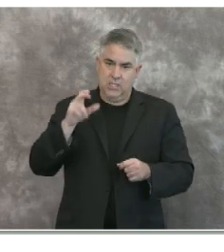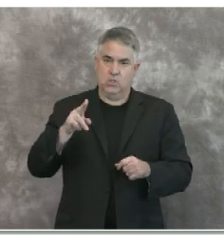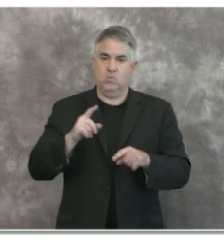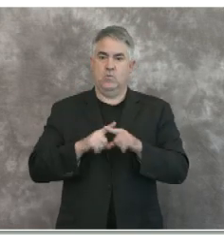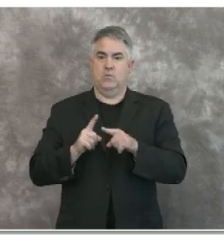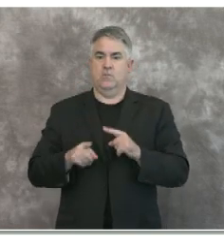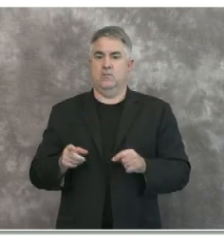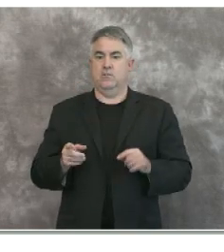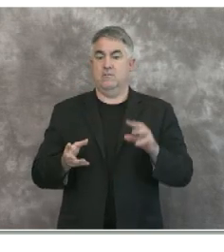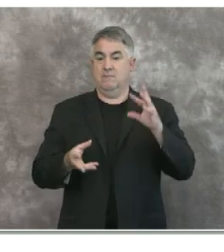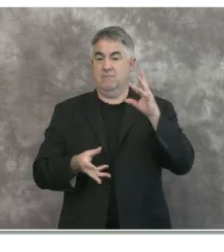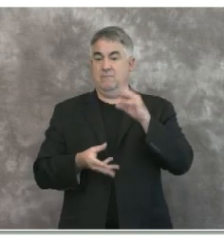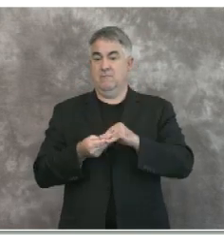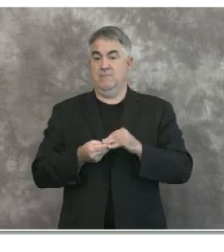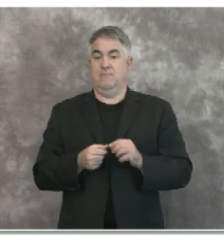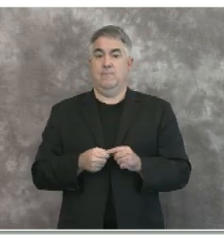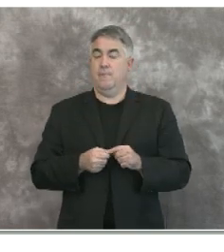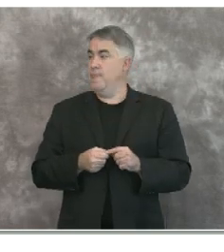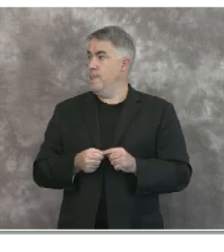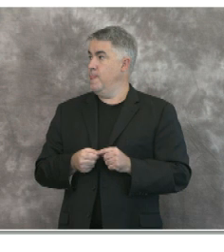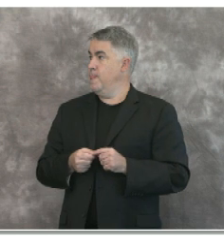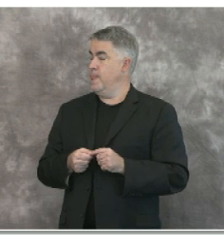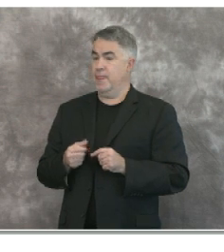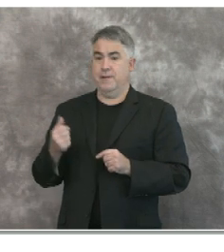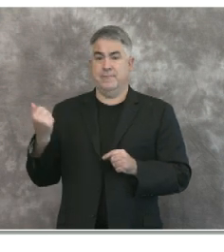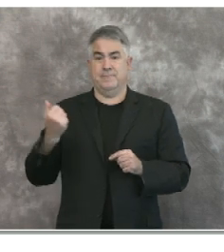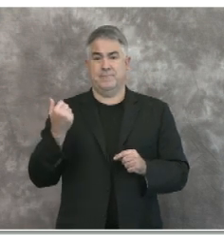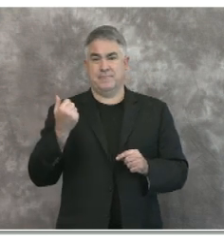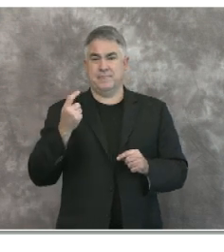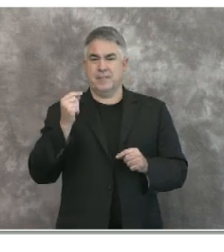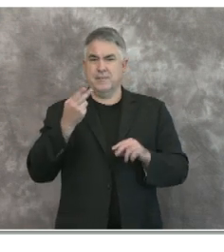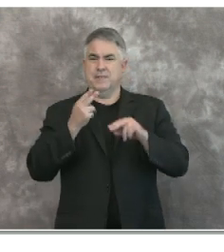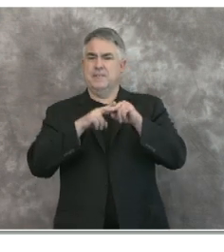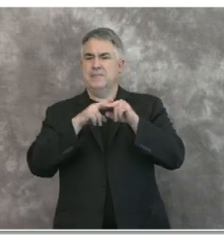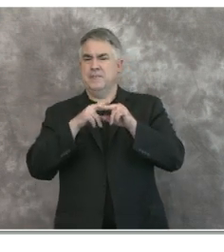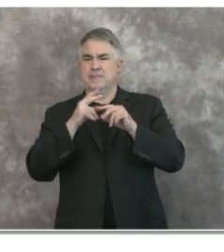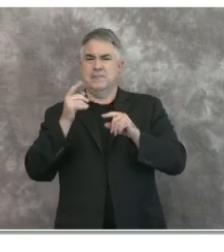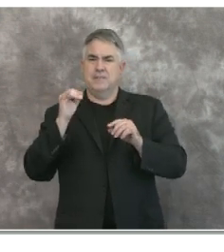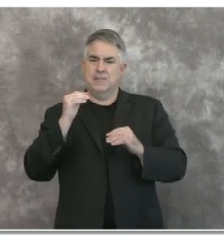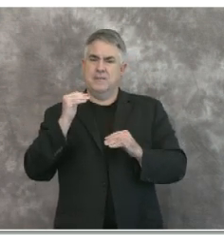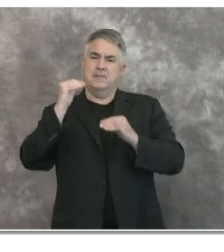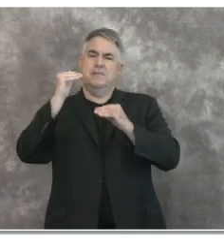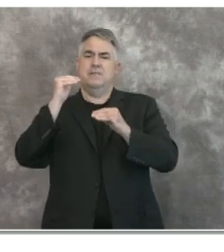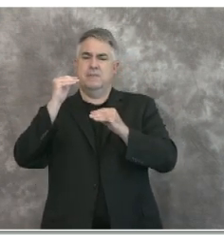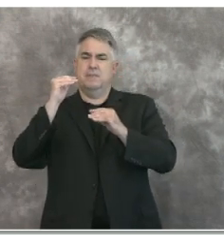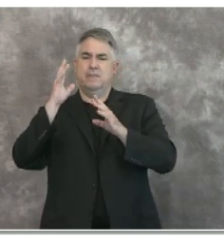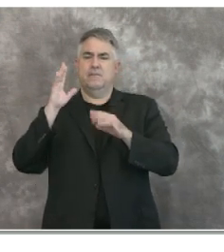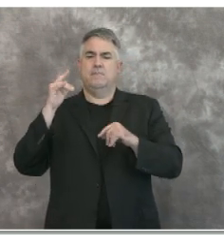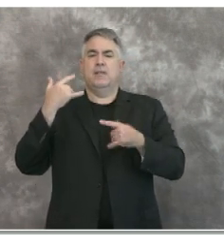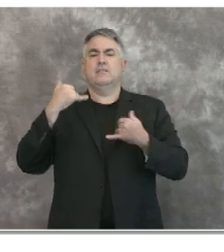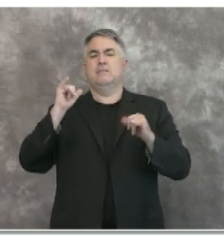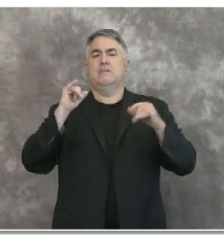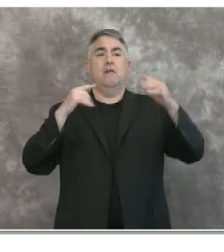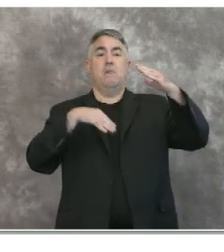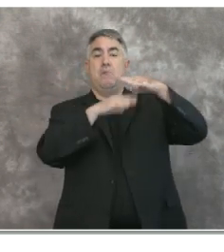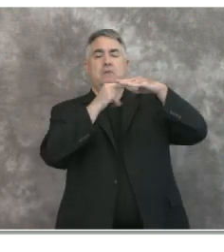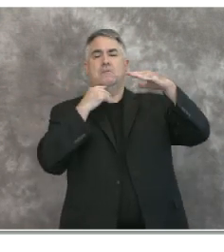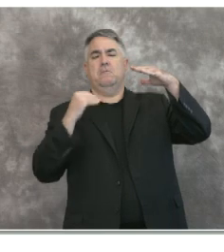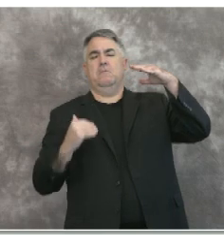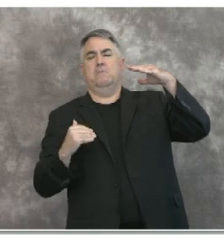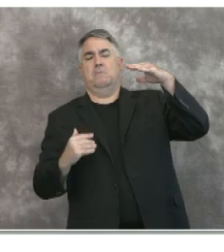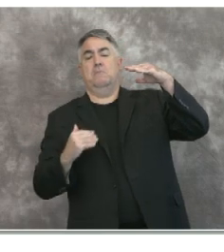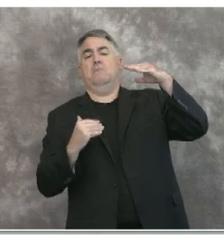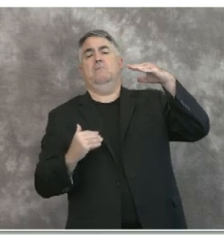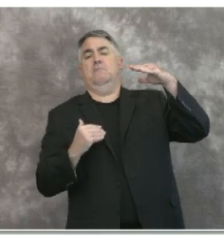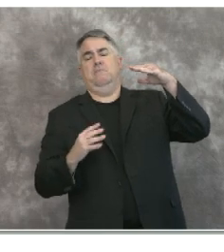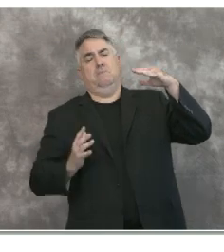hospitalizations up a little bit, but both of those numbers are well below the total system capacity, which you can see here represented